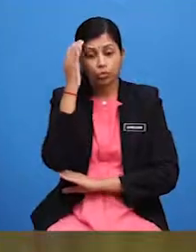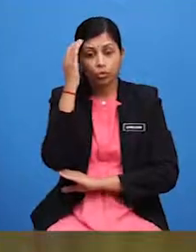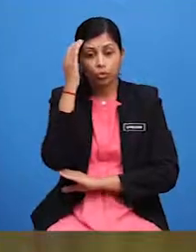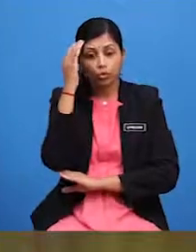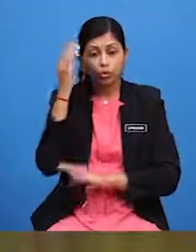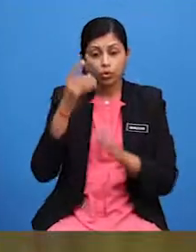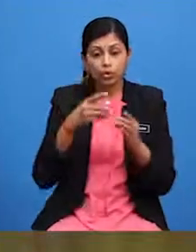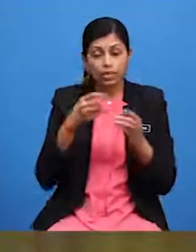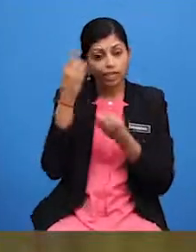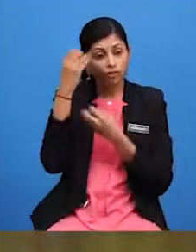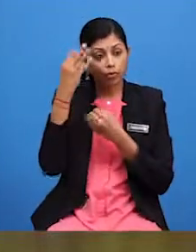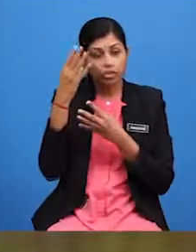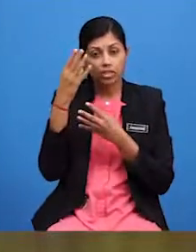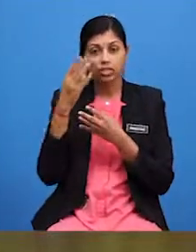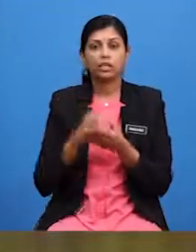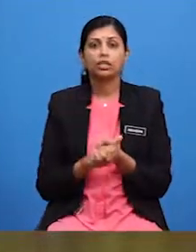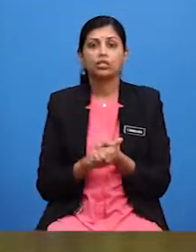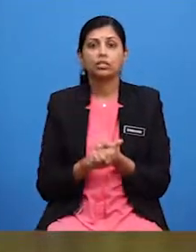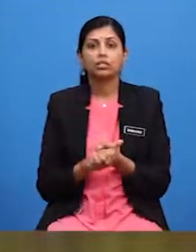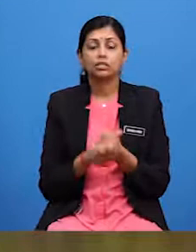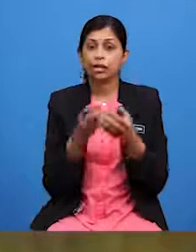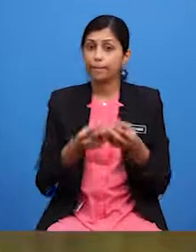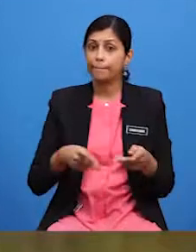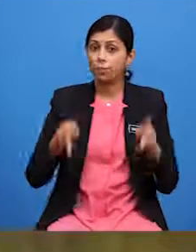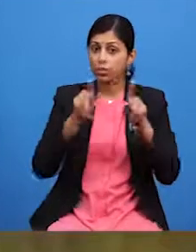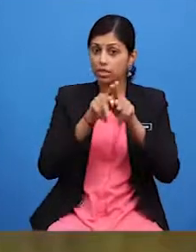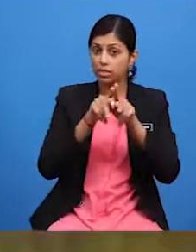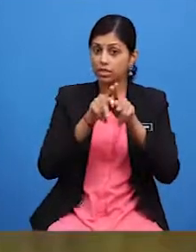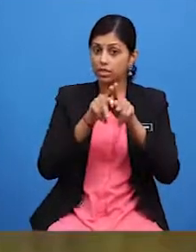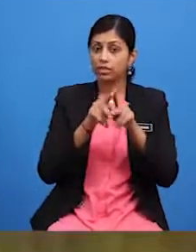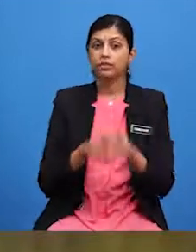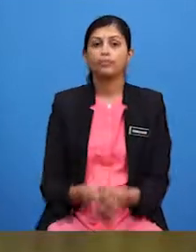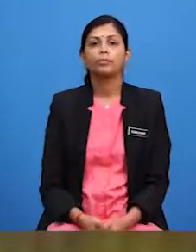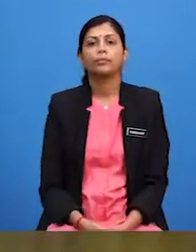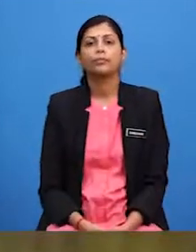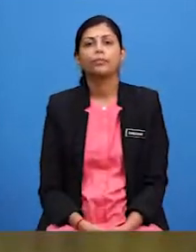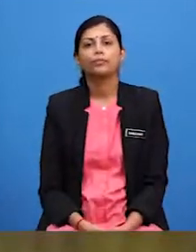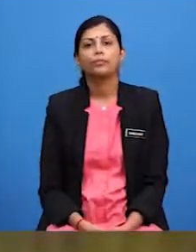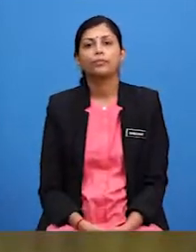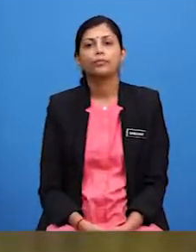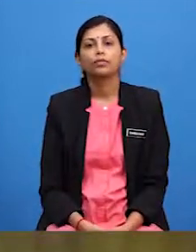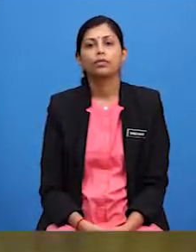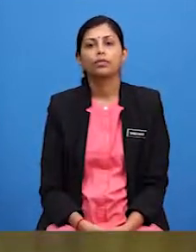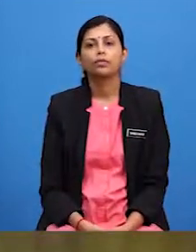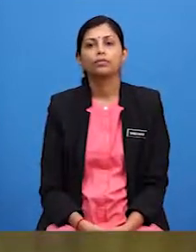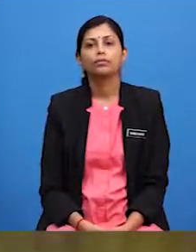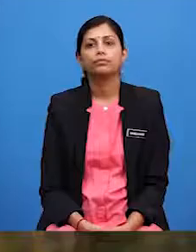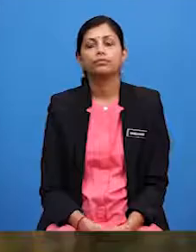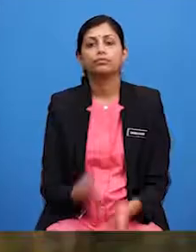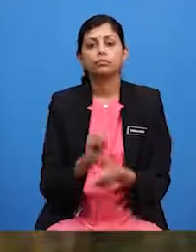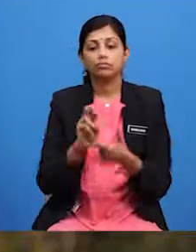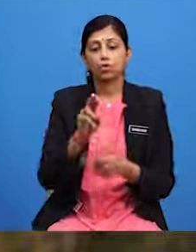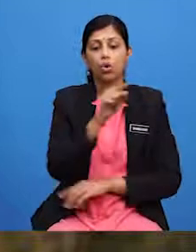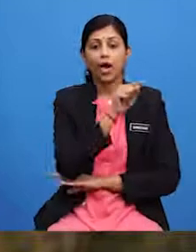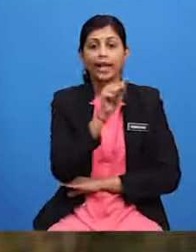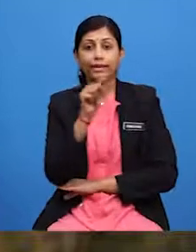can use highlighters such as these, or underline the keywords in the text that you are reading.